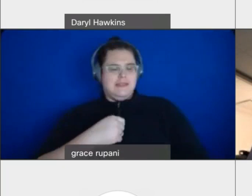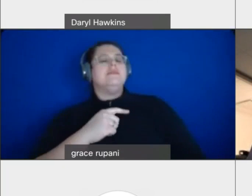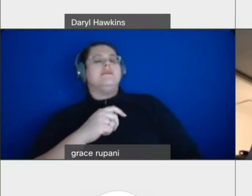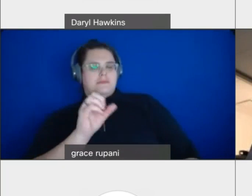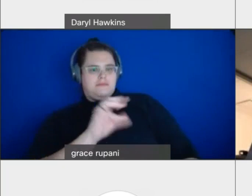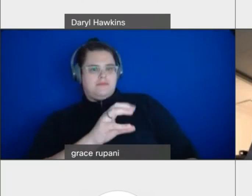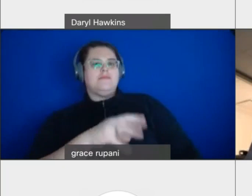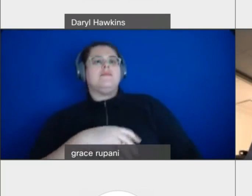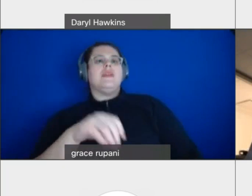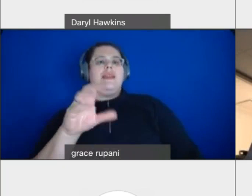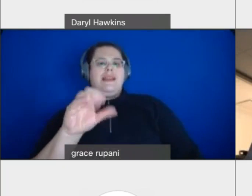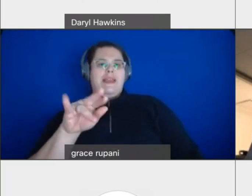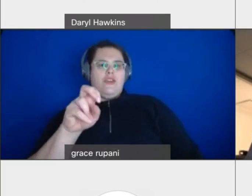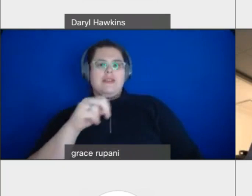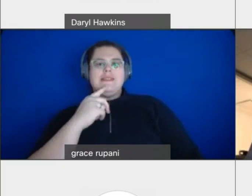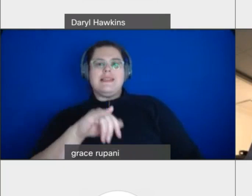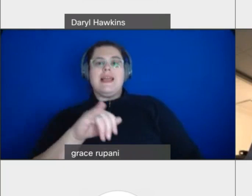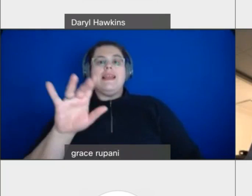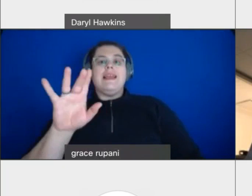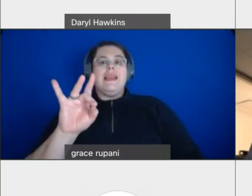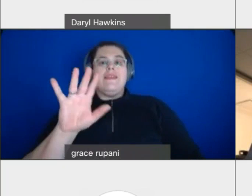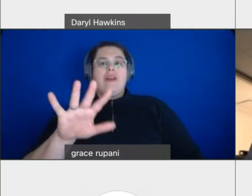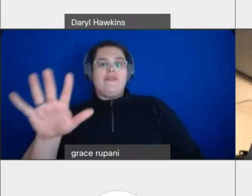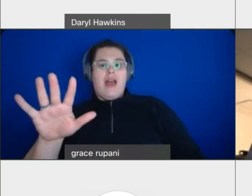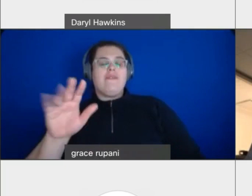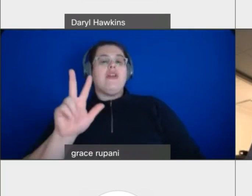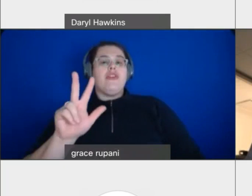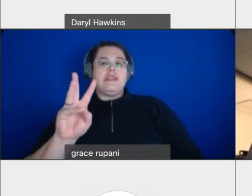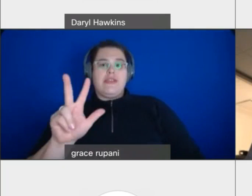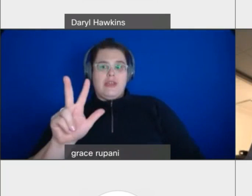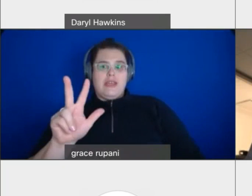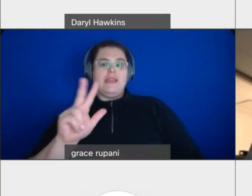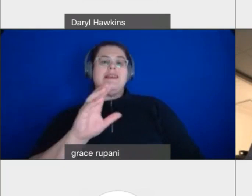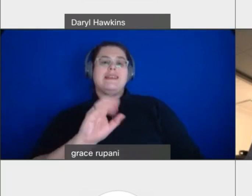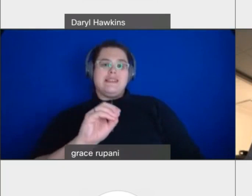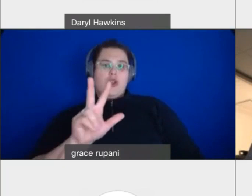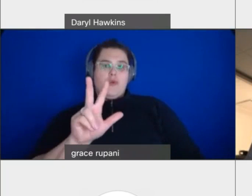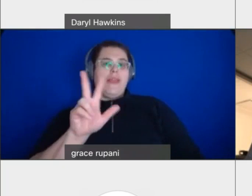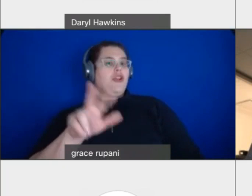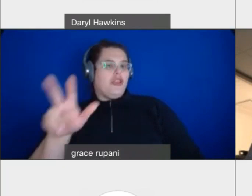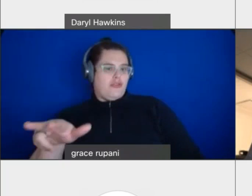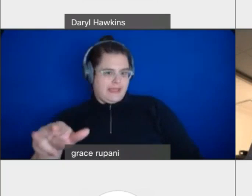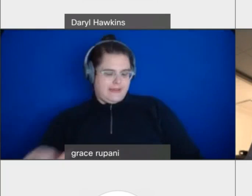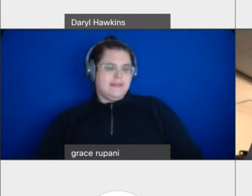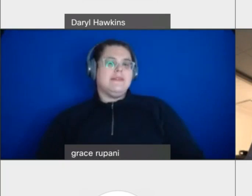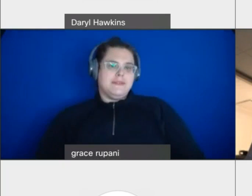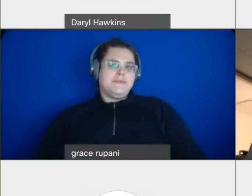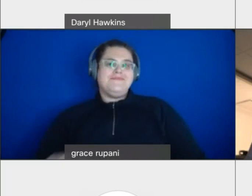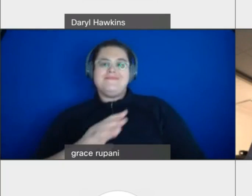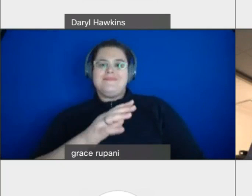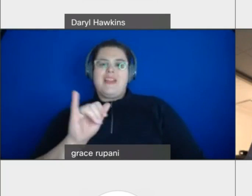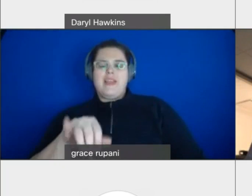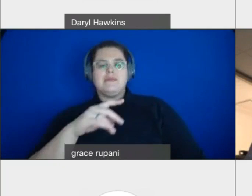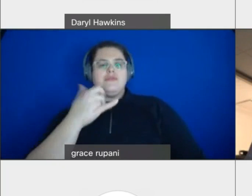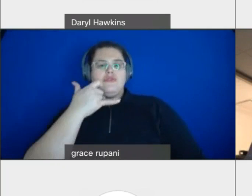855-363-0333. And just as a reminder, when